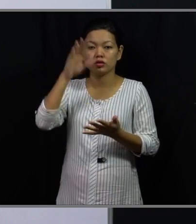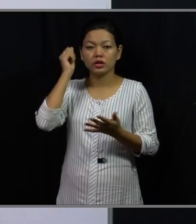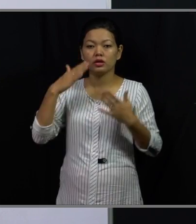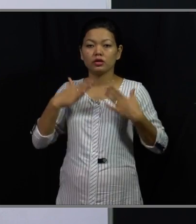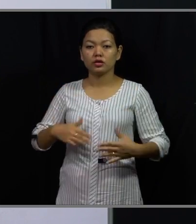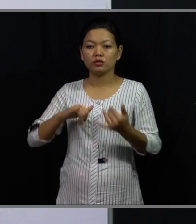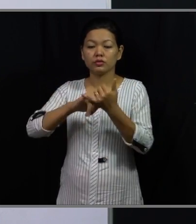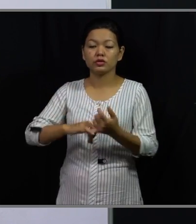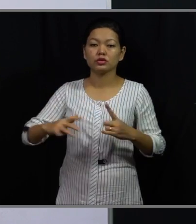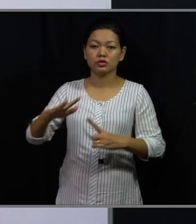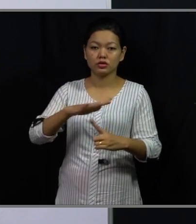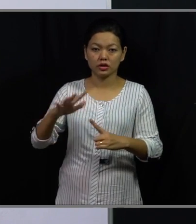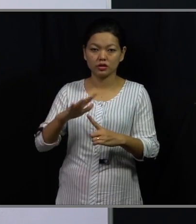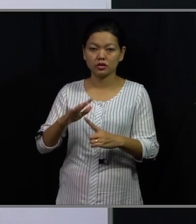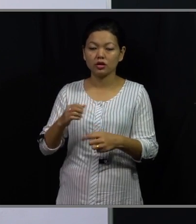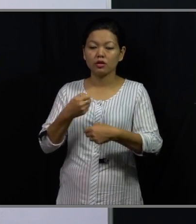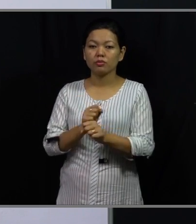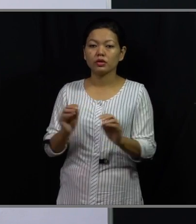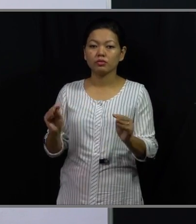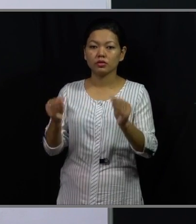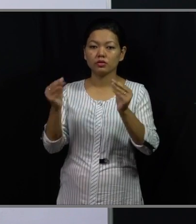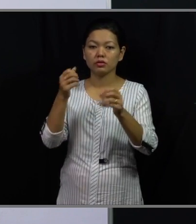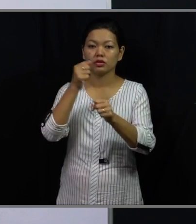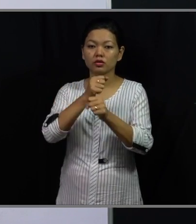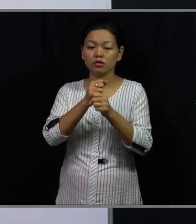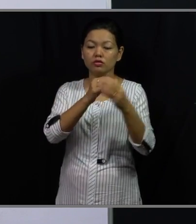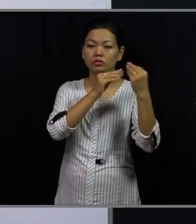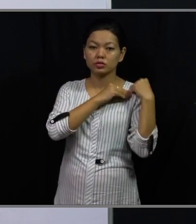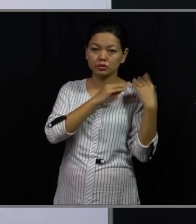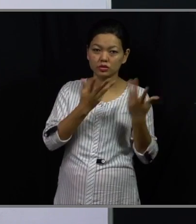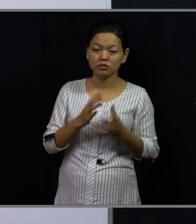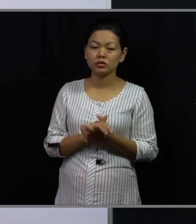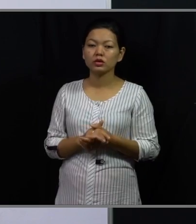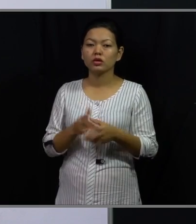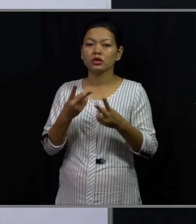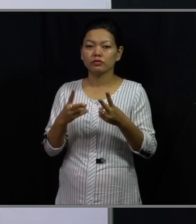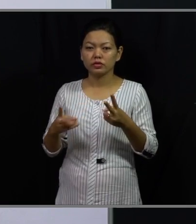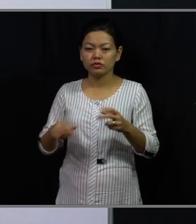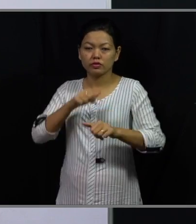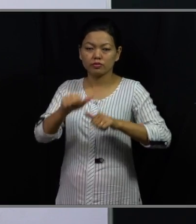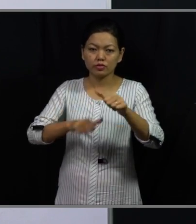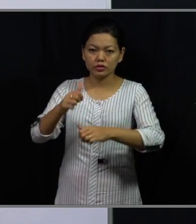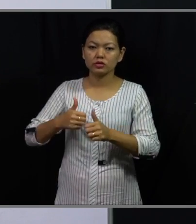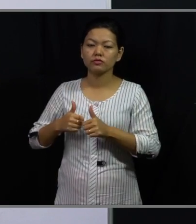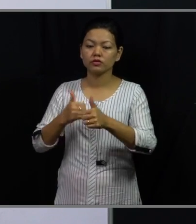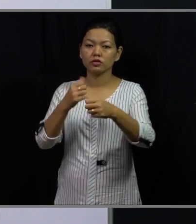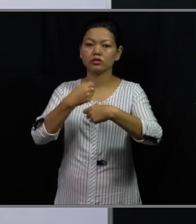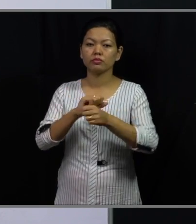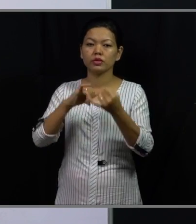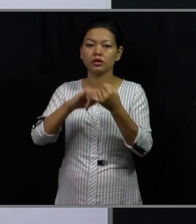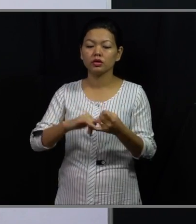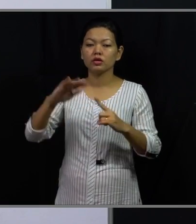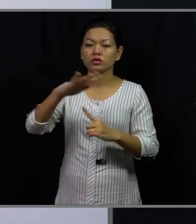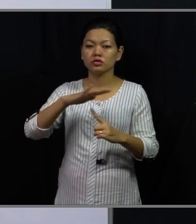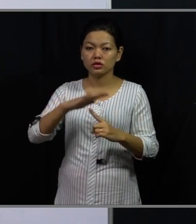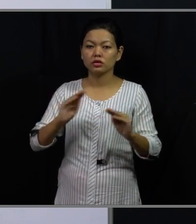Because you try to understand the the living condition or the concept of the society, what they